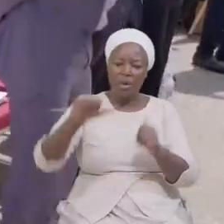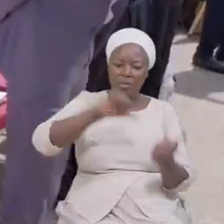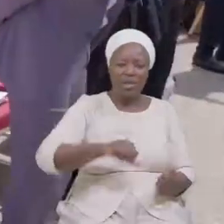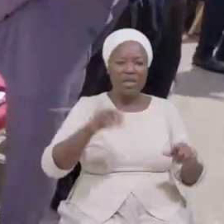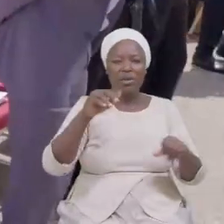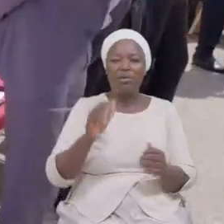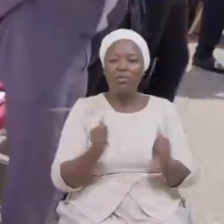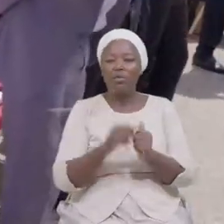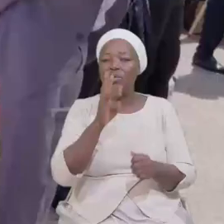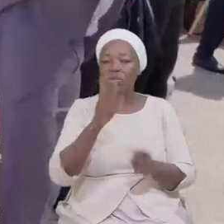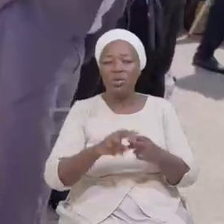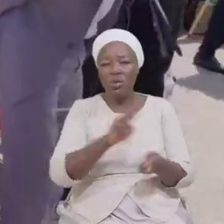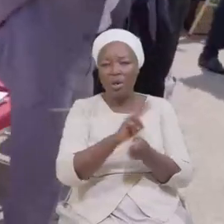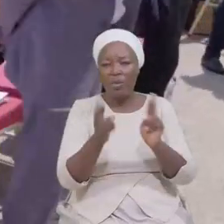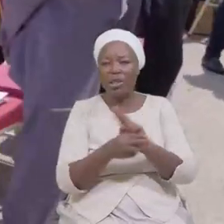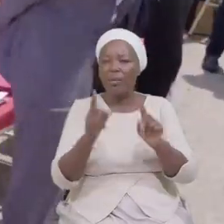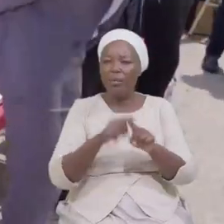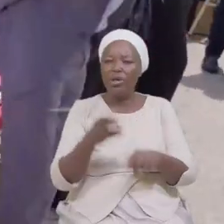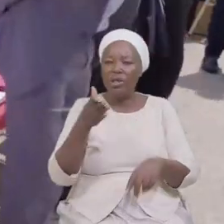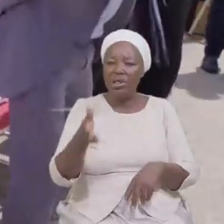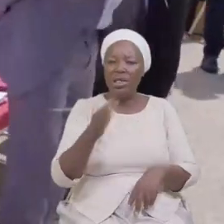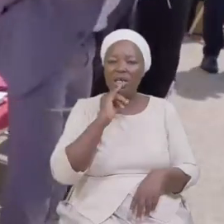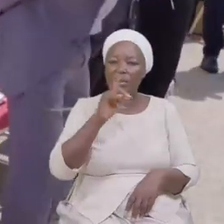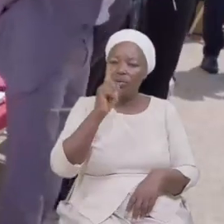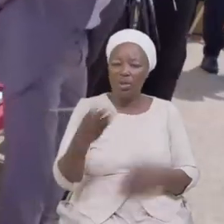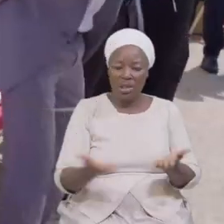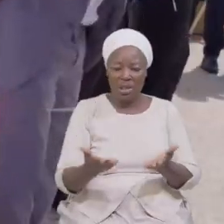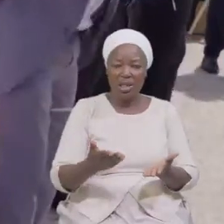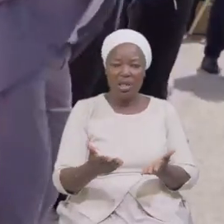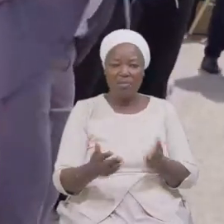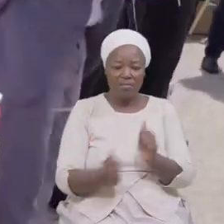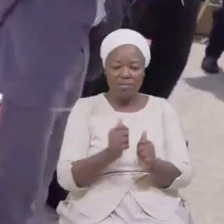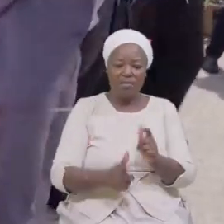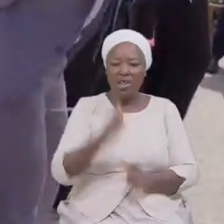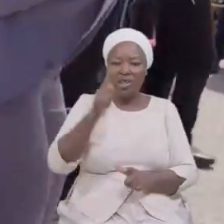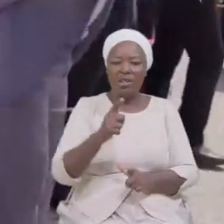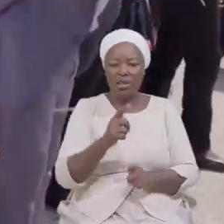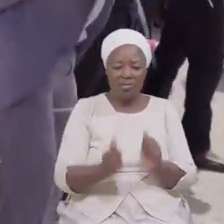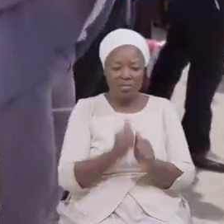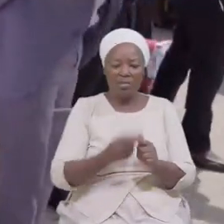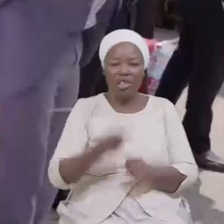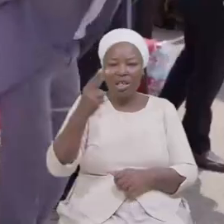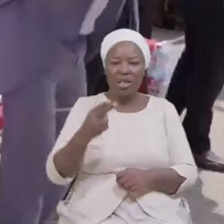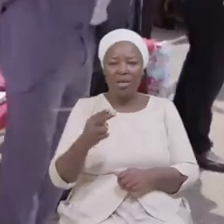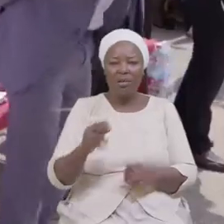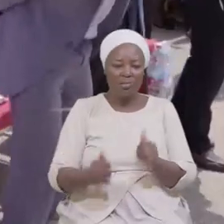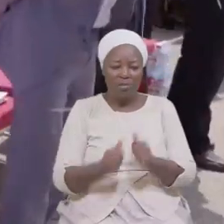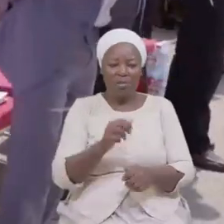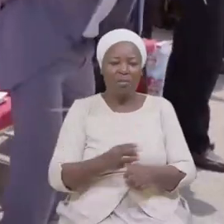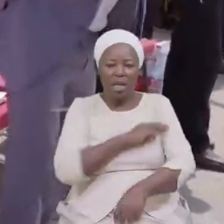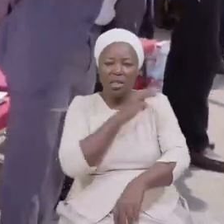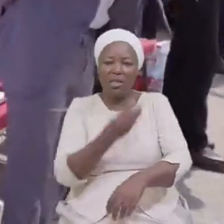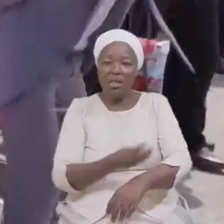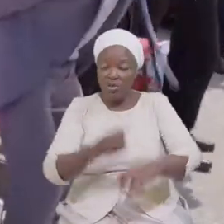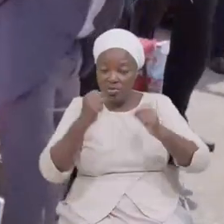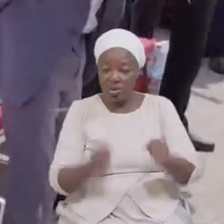but there is one here greater, higher, mightier than I am. He will baptize